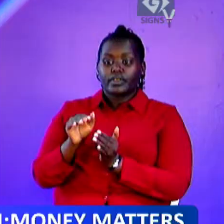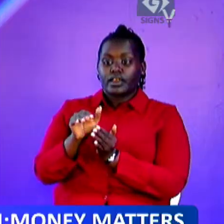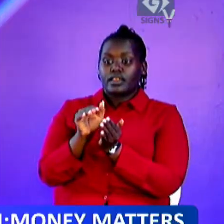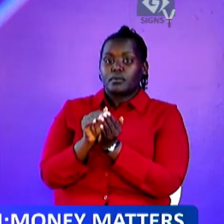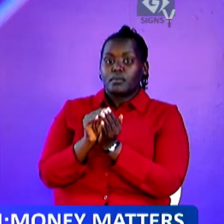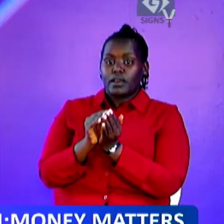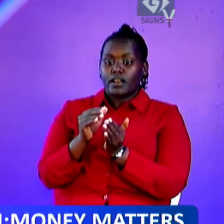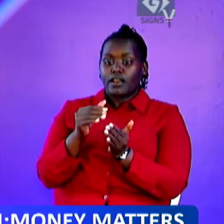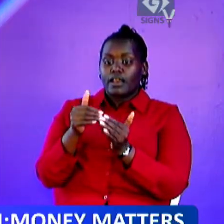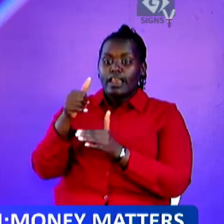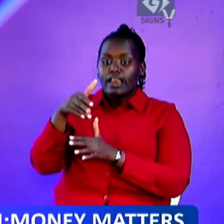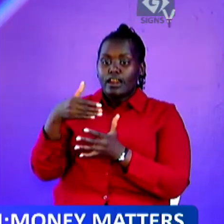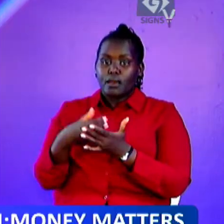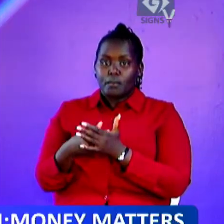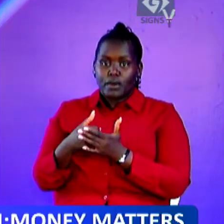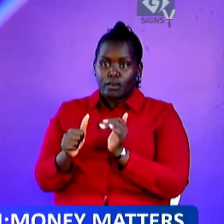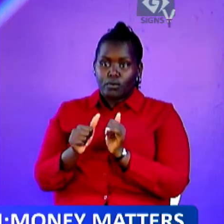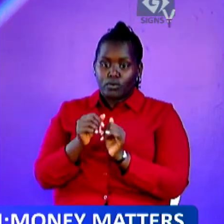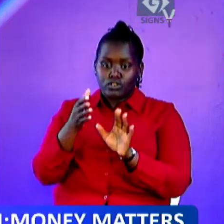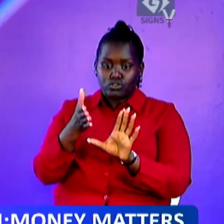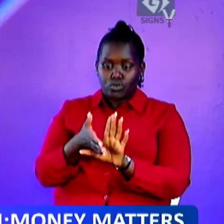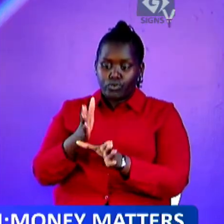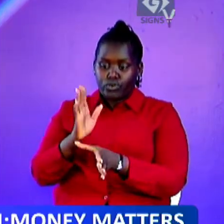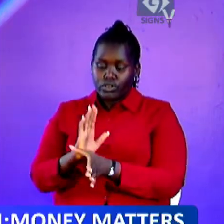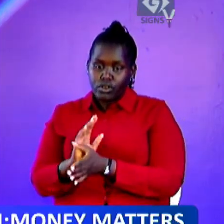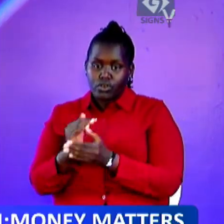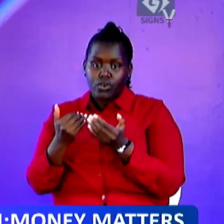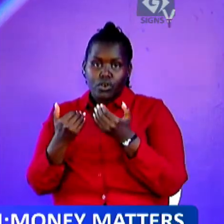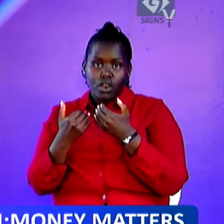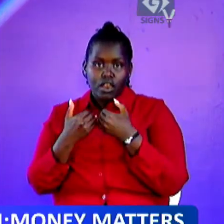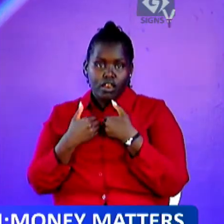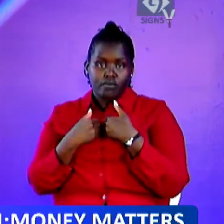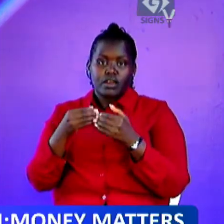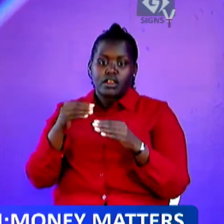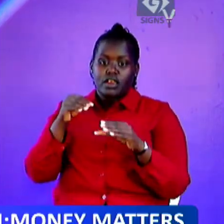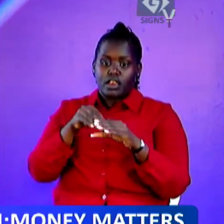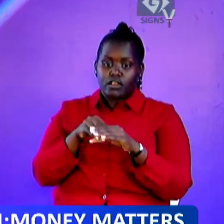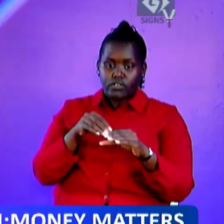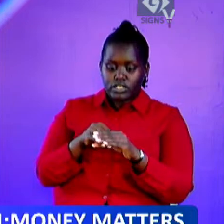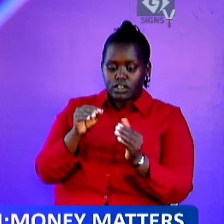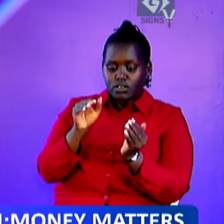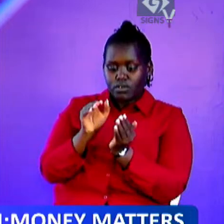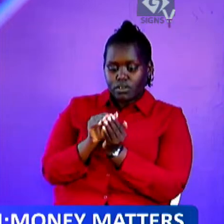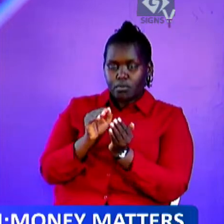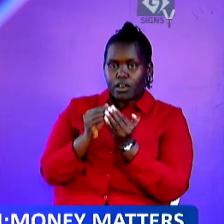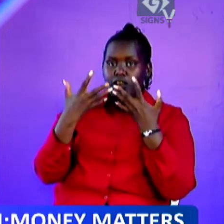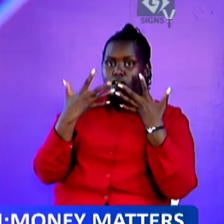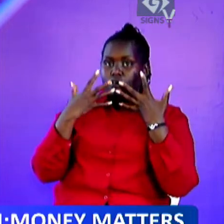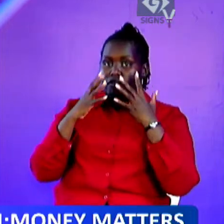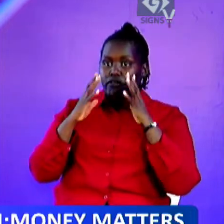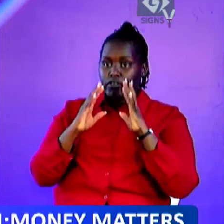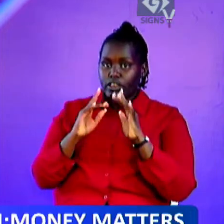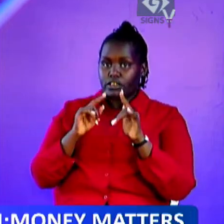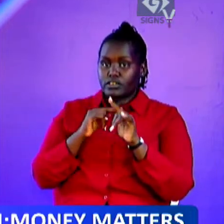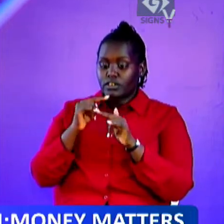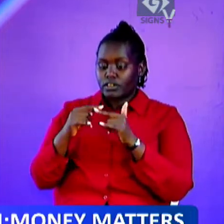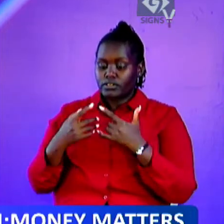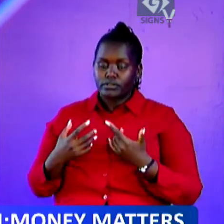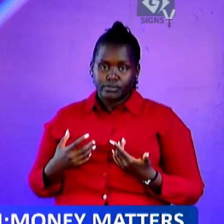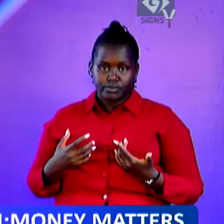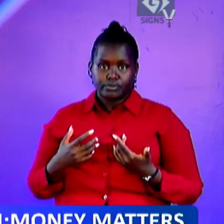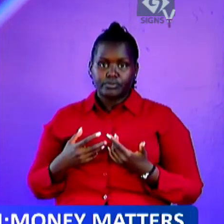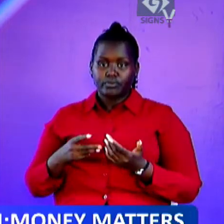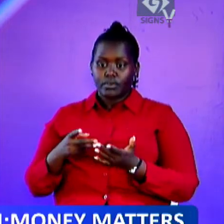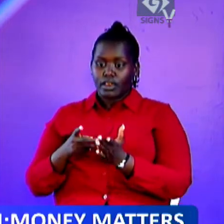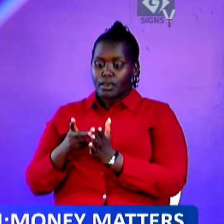that you go and withdraw, essentially has been invested by the bank. The banks, of course, will get